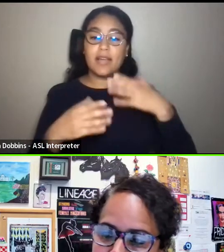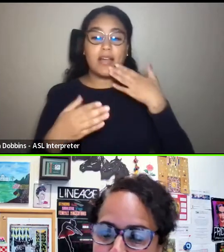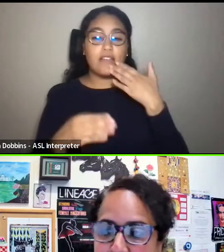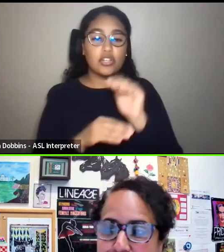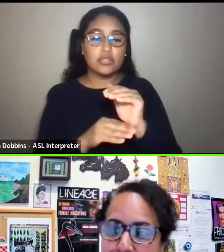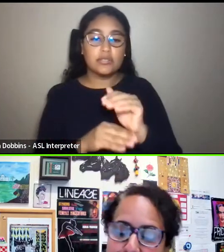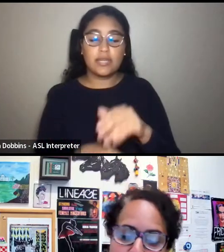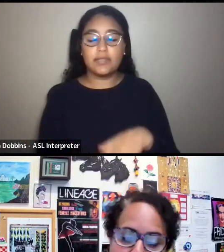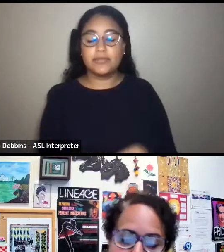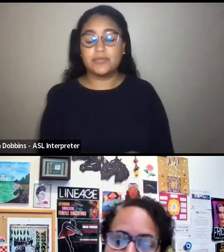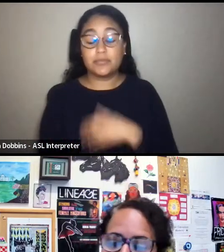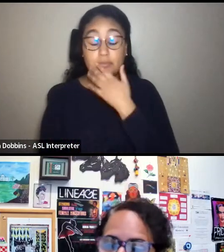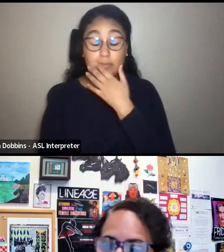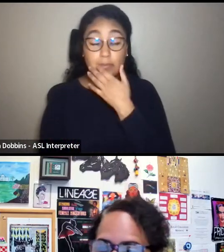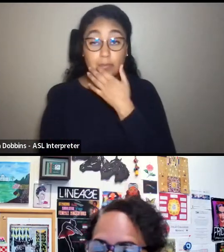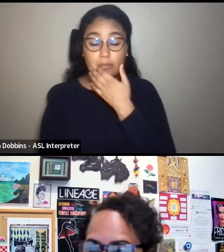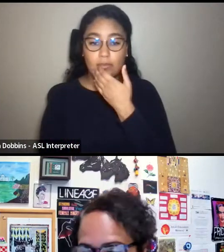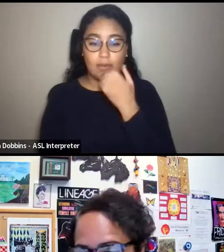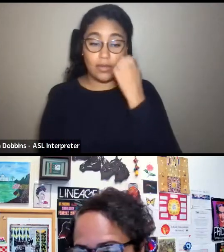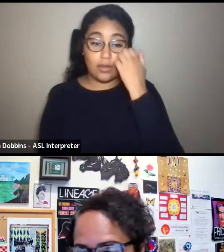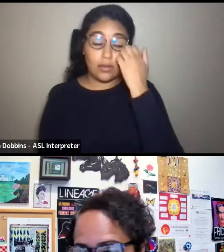evening. Thank you.